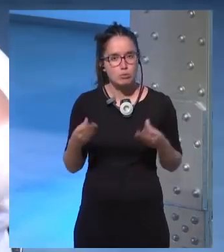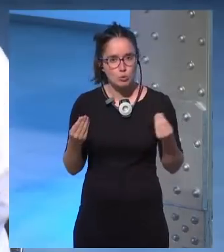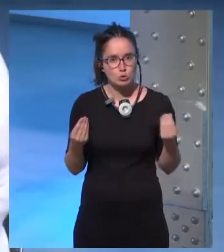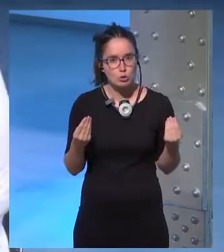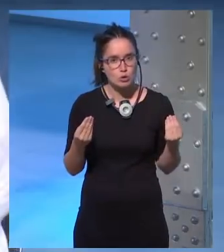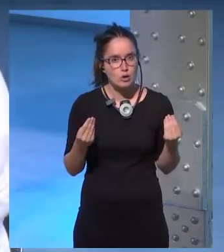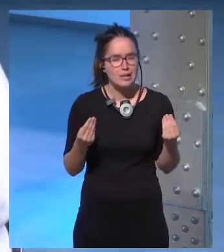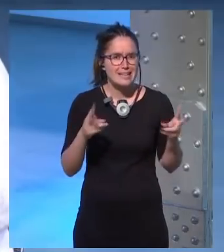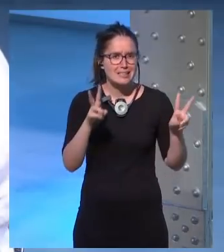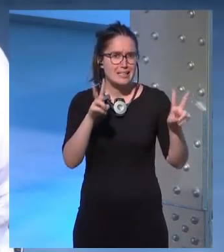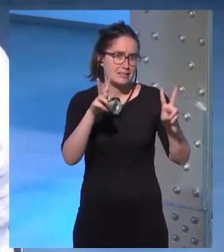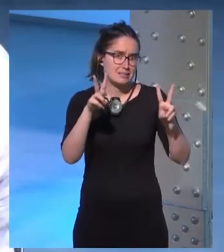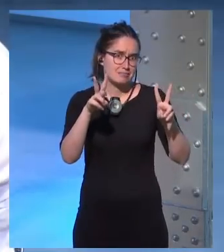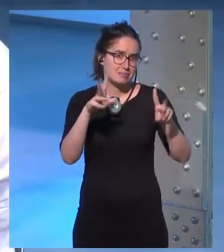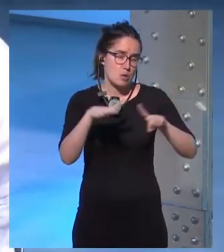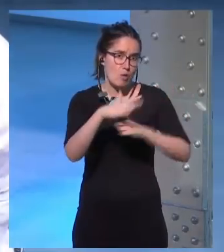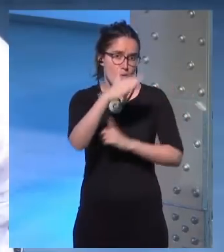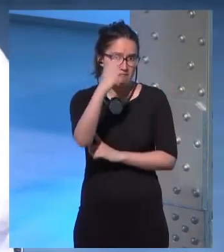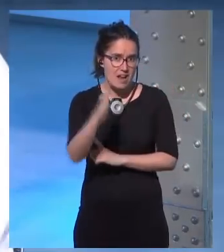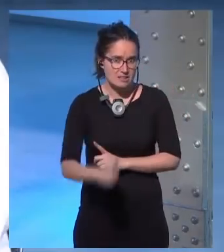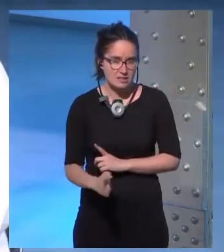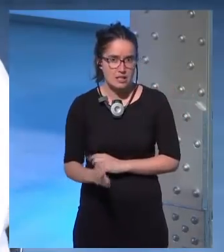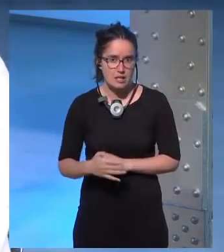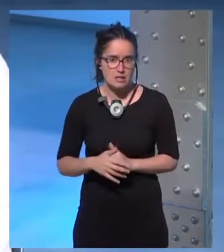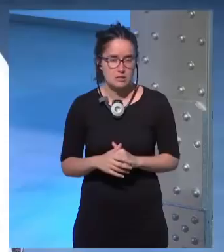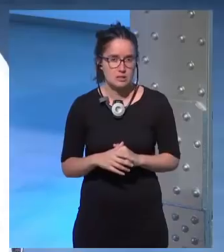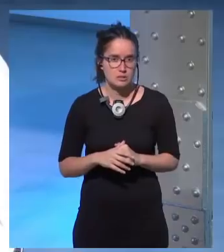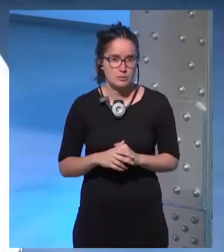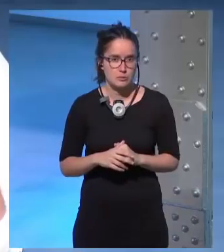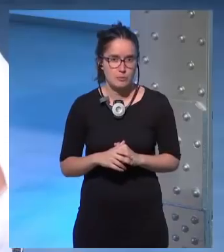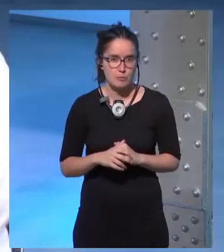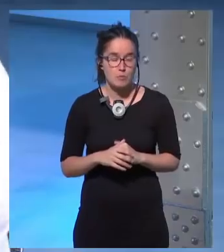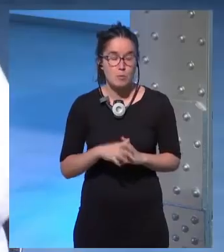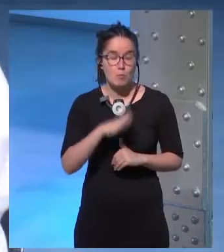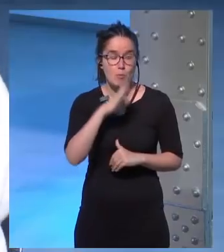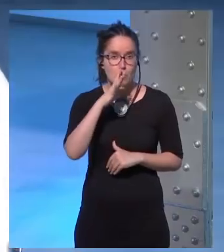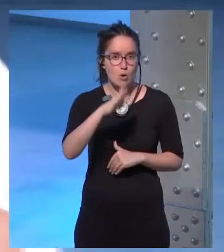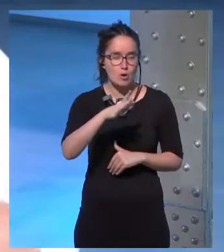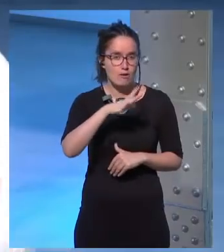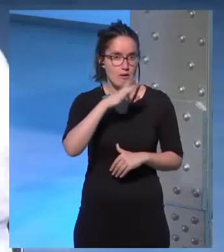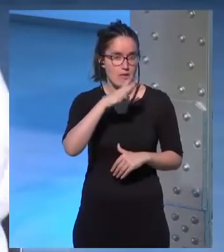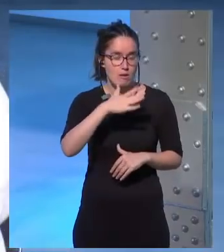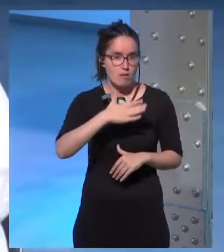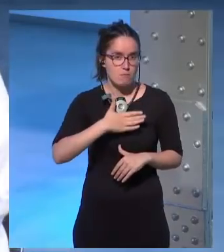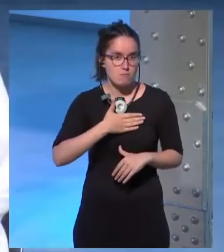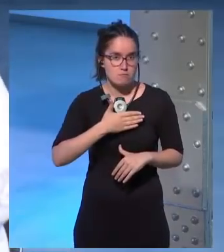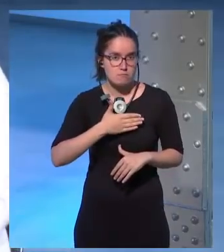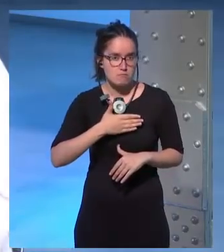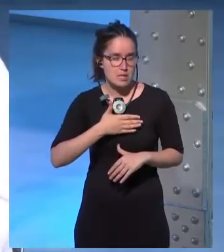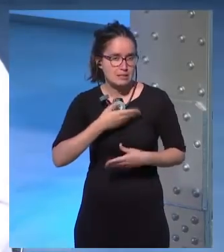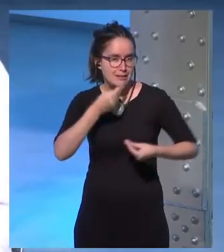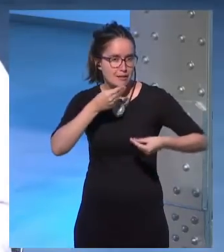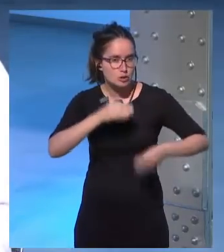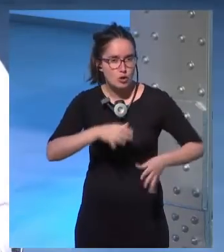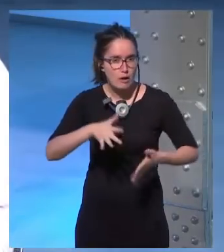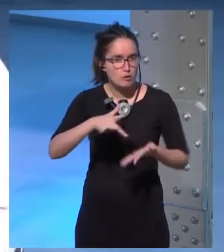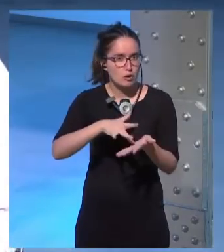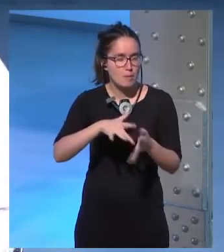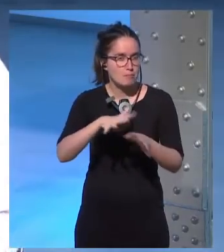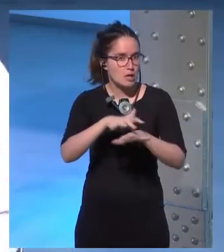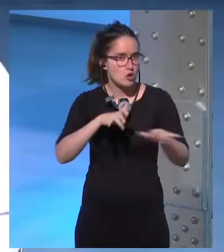in like a far future Buenos Aires, and start to fill in those details of